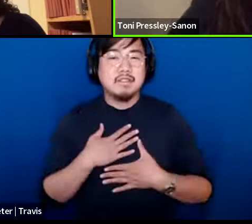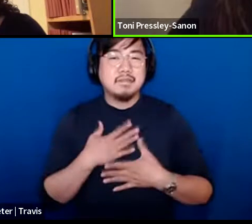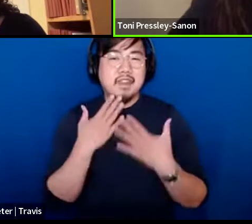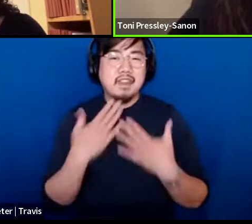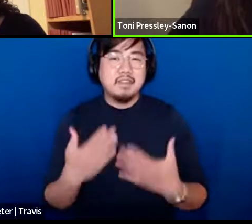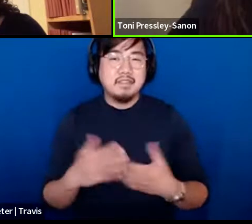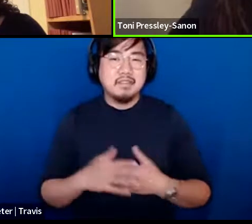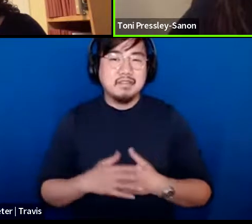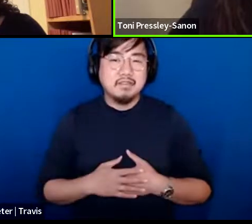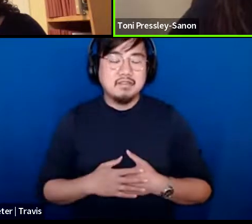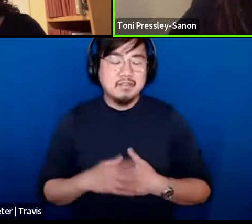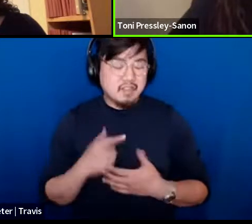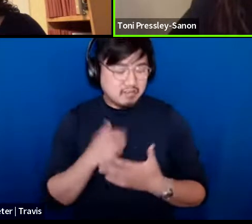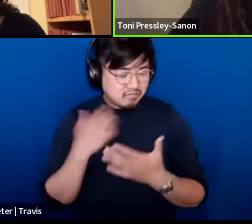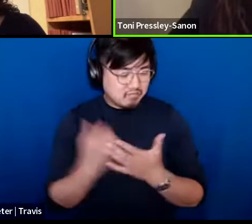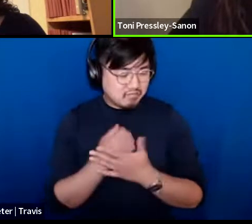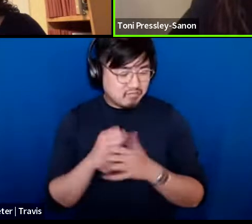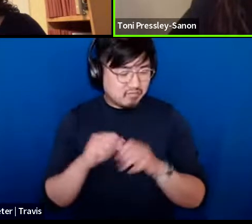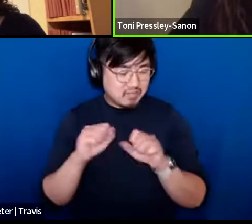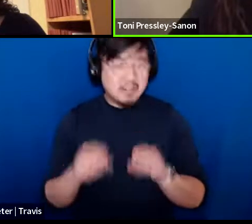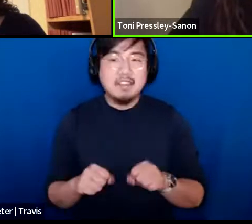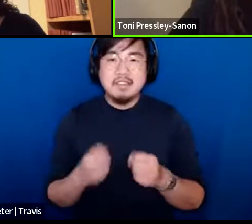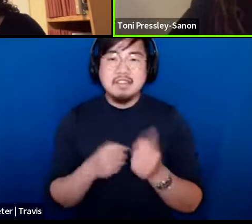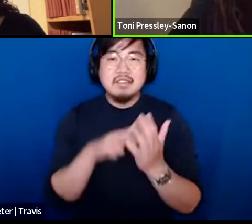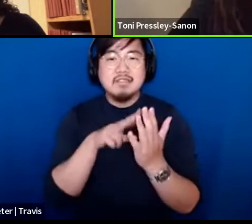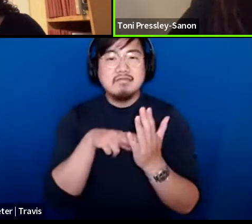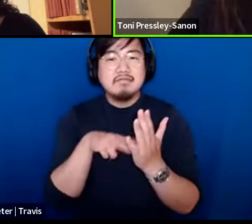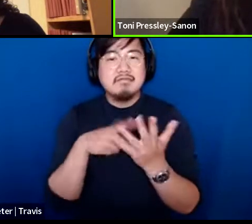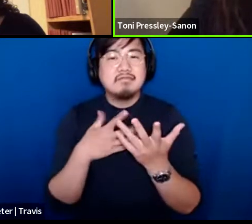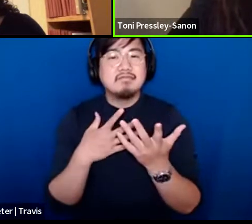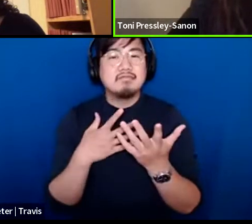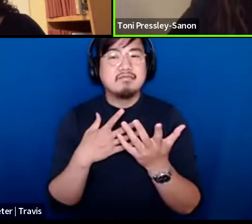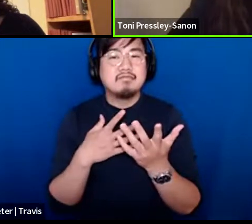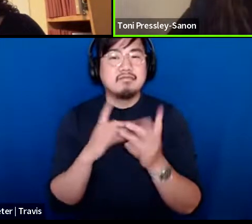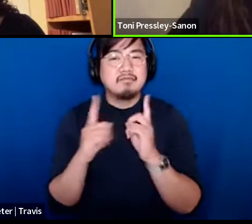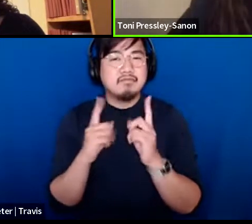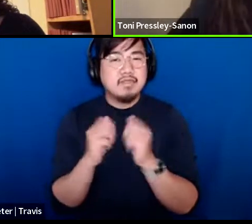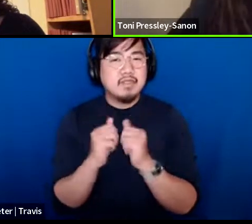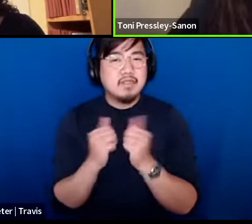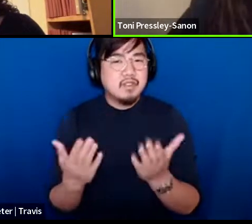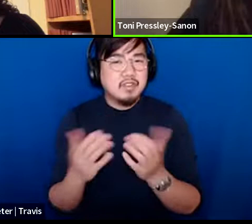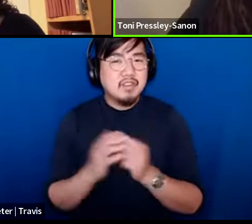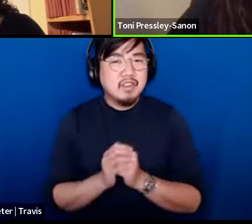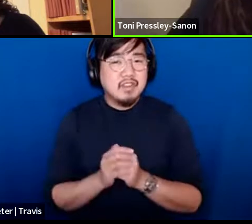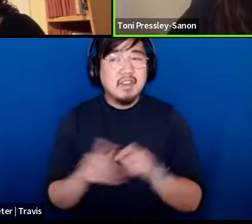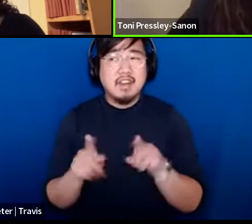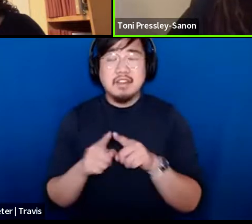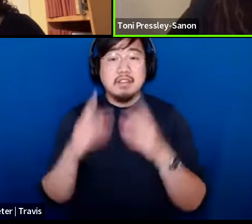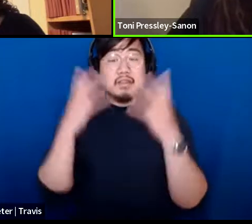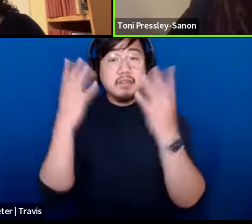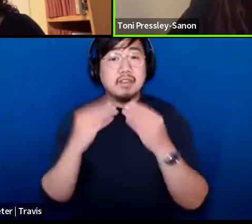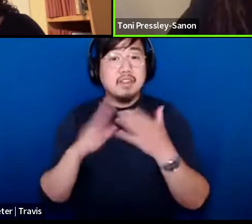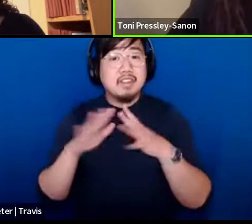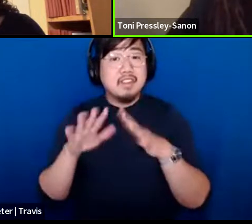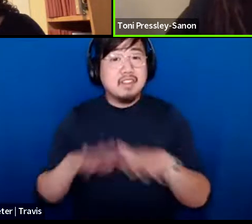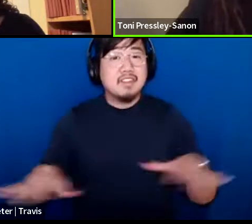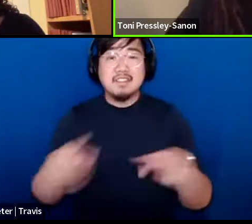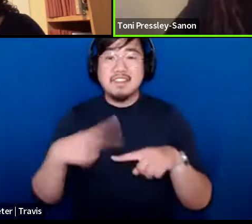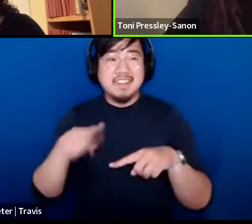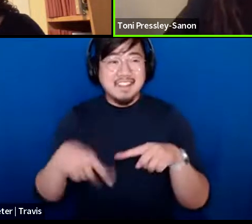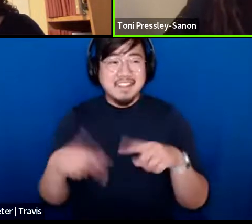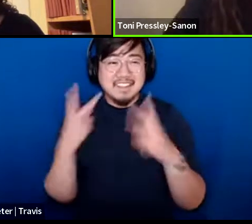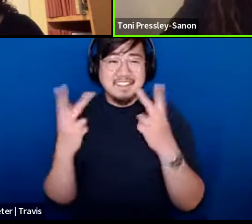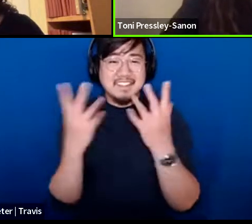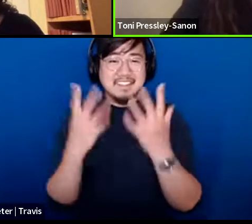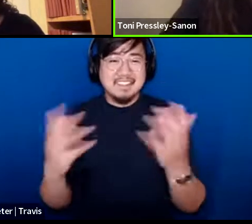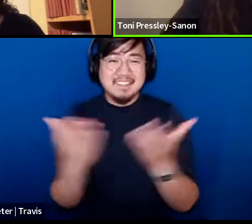I've been able to spend some time with you. Likewise. In this beautiful community, even though we can't see